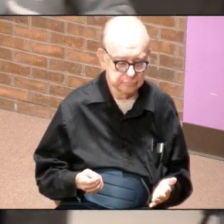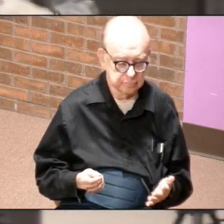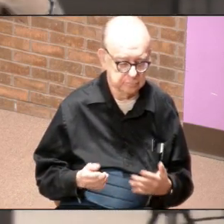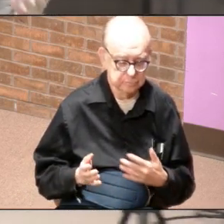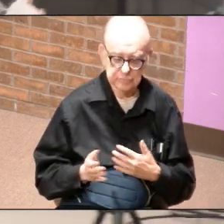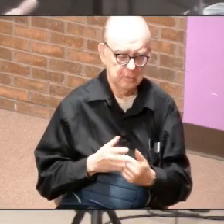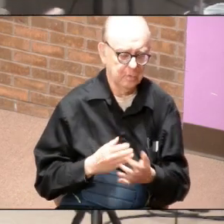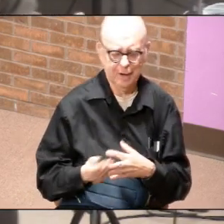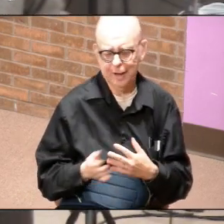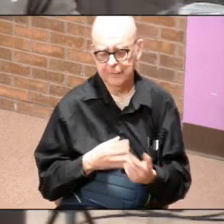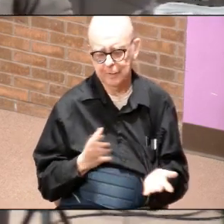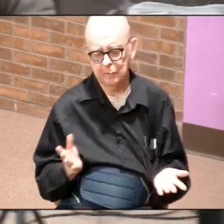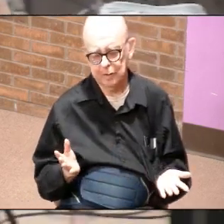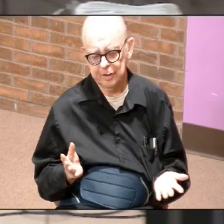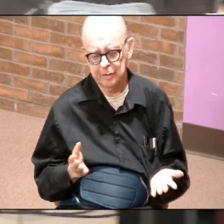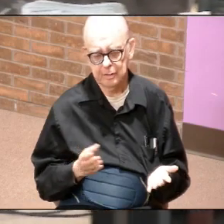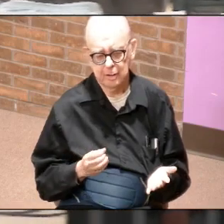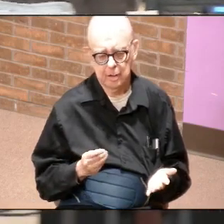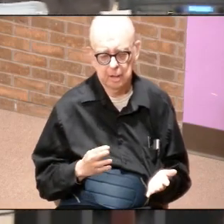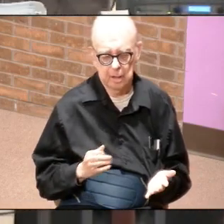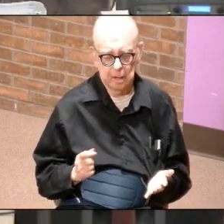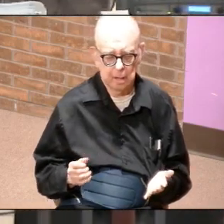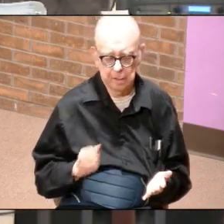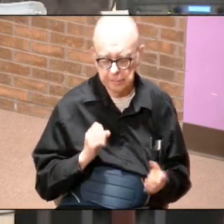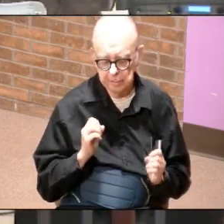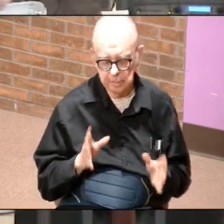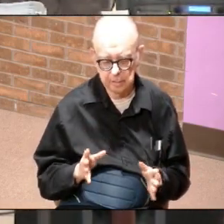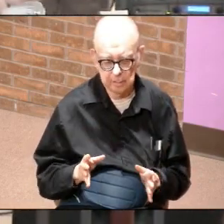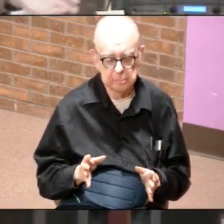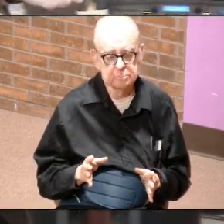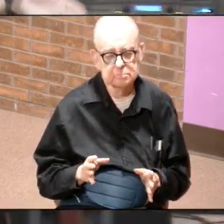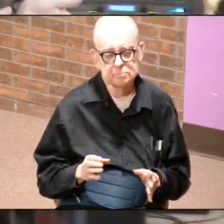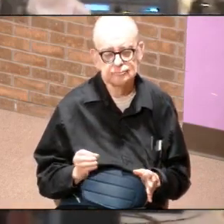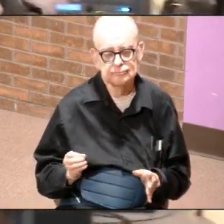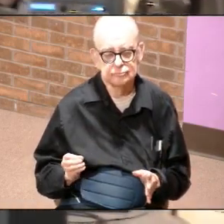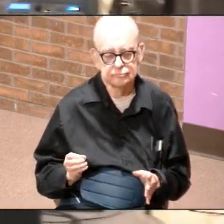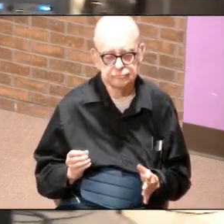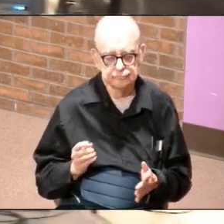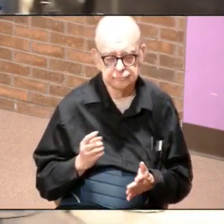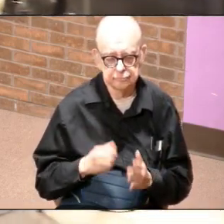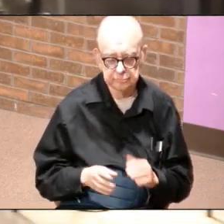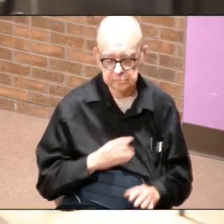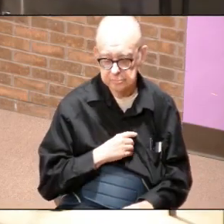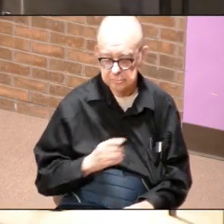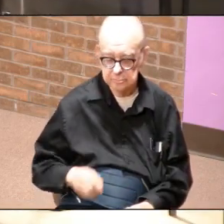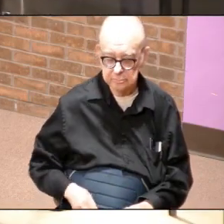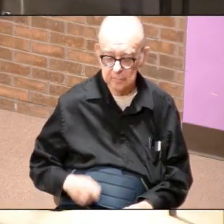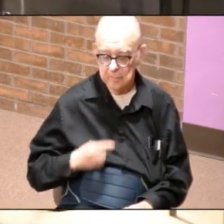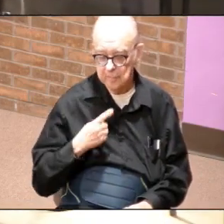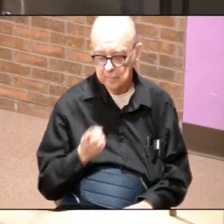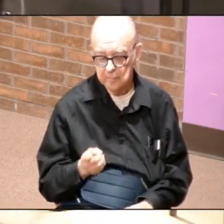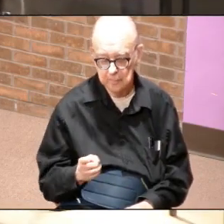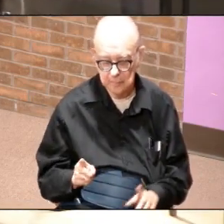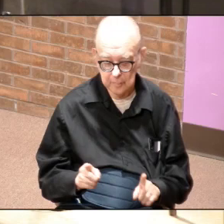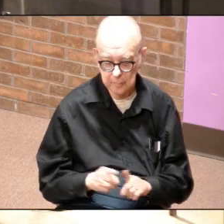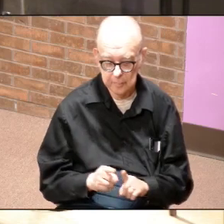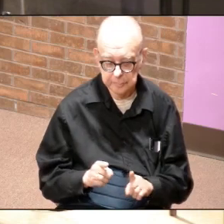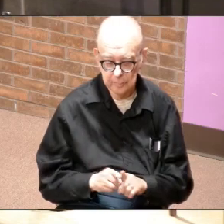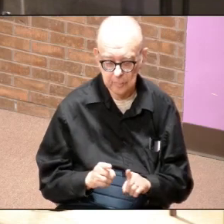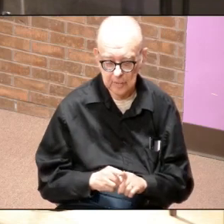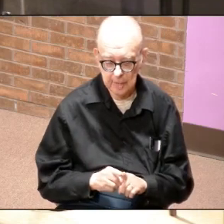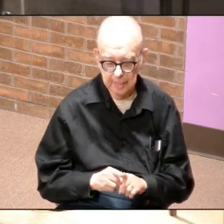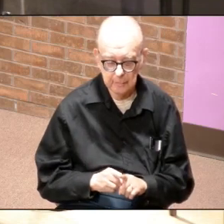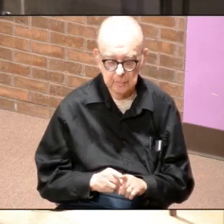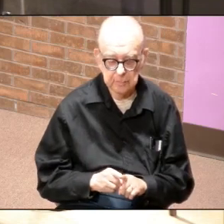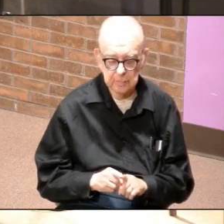oysters or whatever, you know, that you don't like? And so what David is saying is this is like in a comparison to